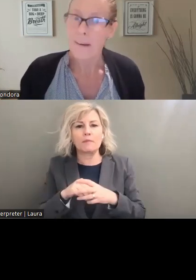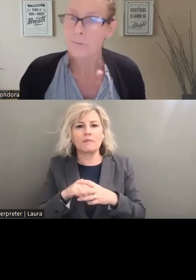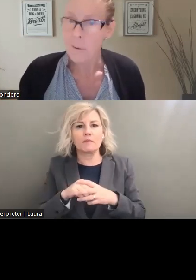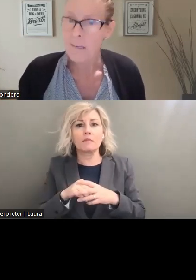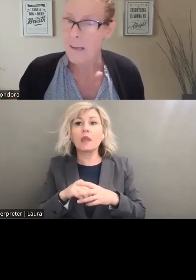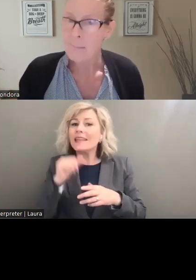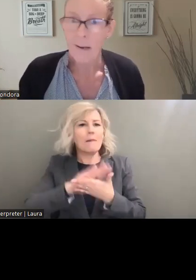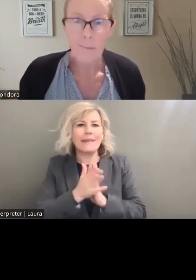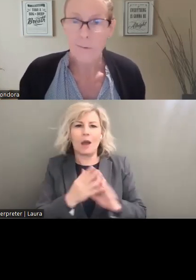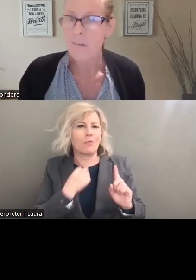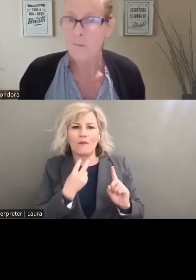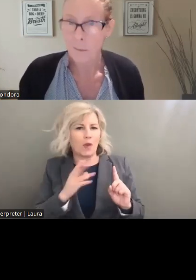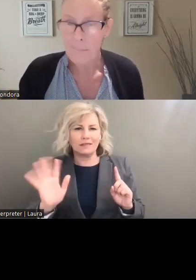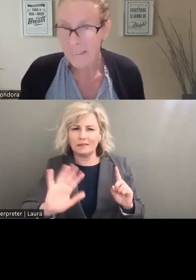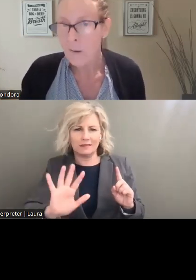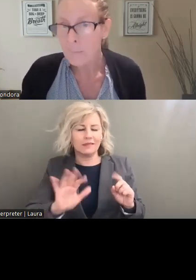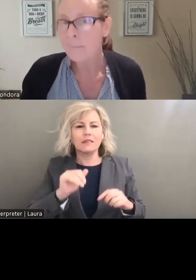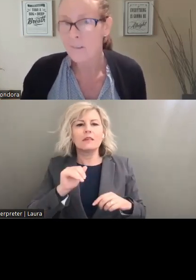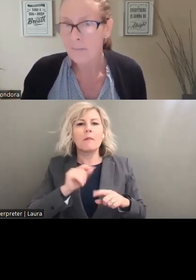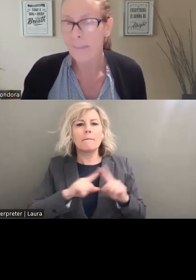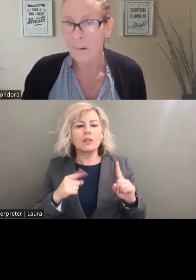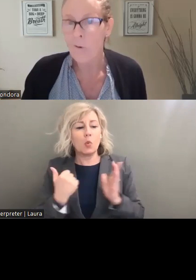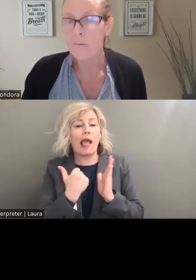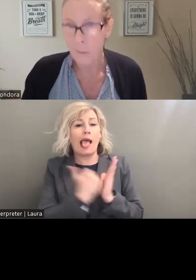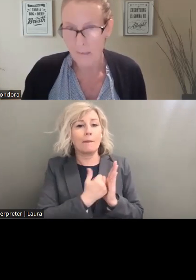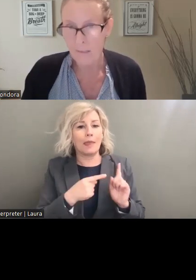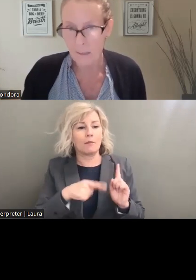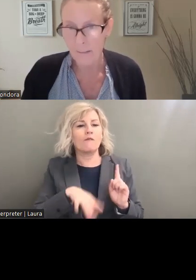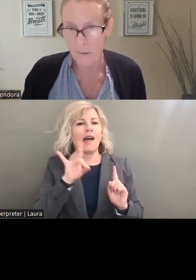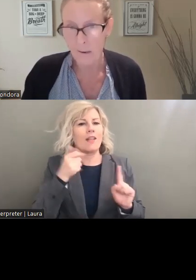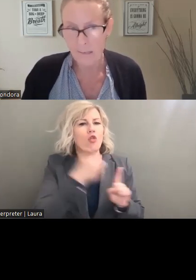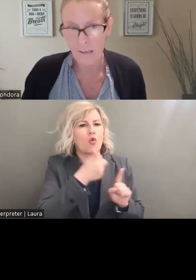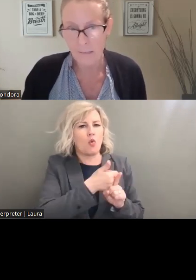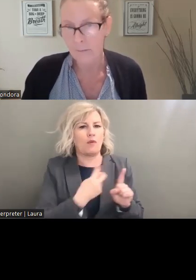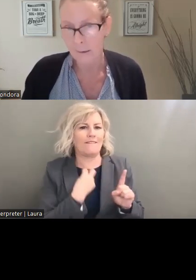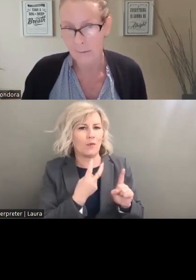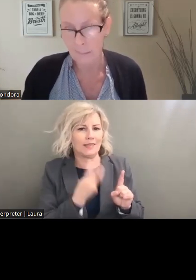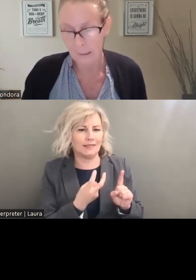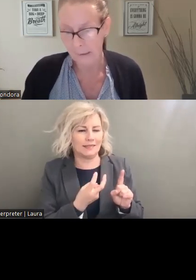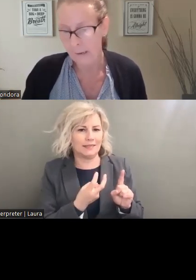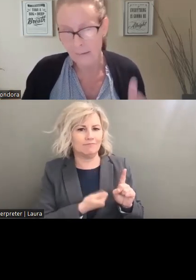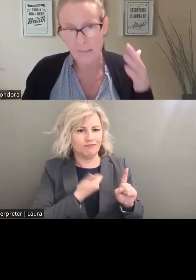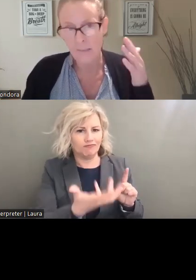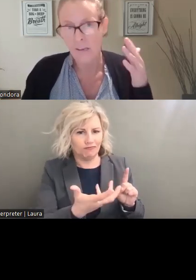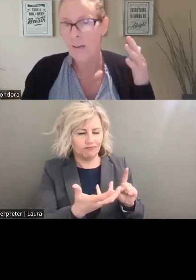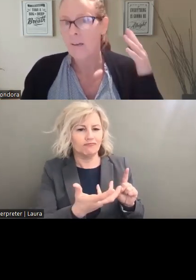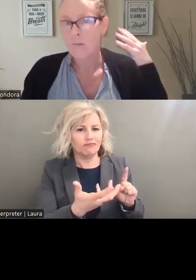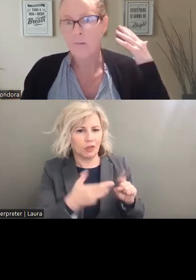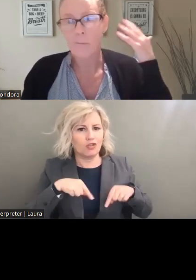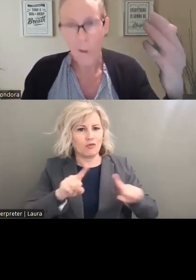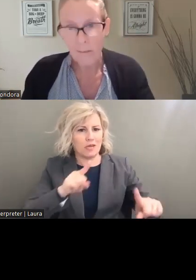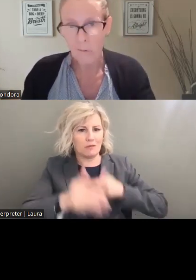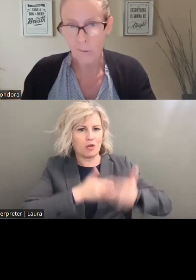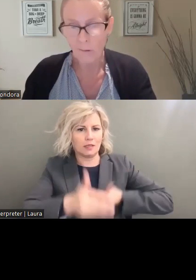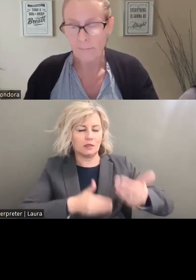become their voice, not become a voice for them, but to help them discover their own voice in this process of recovery planning. And this is